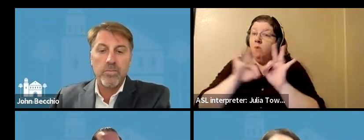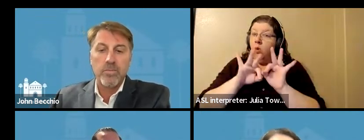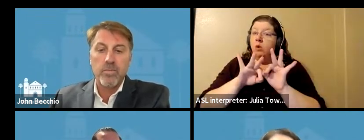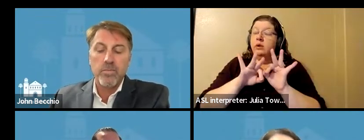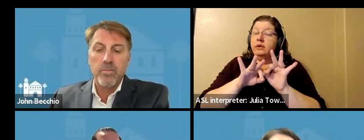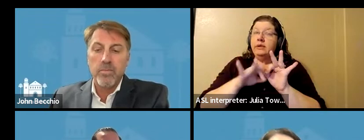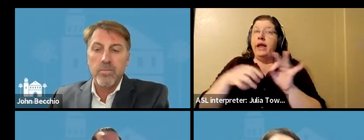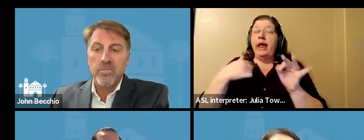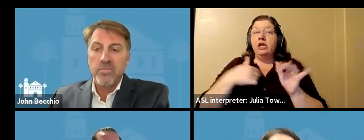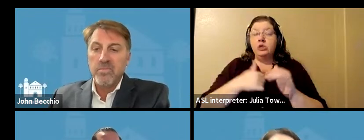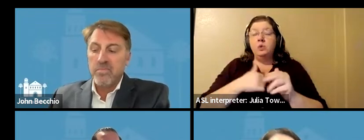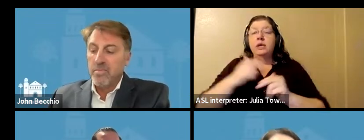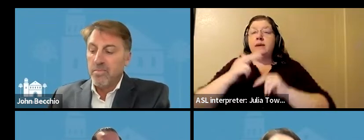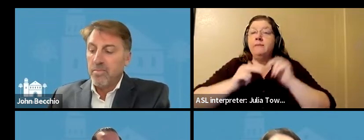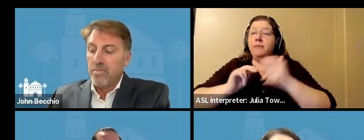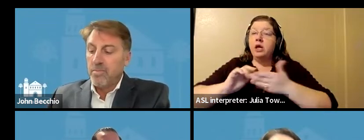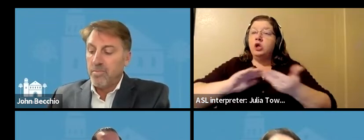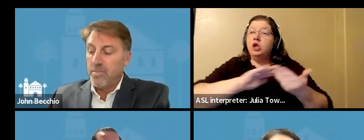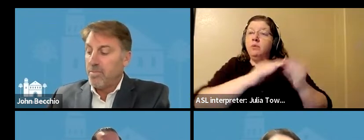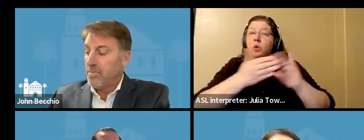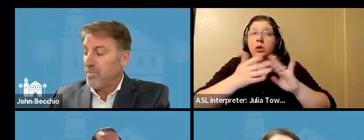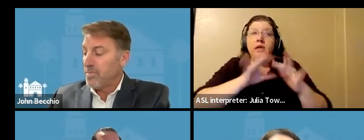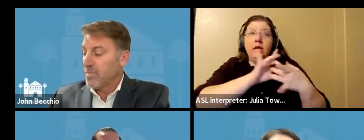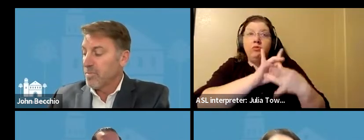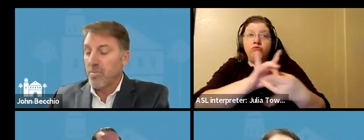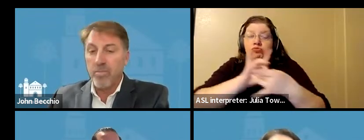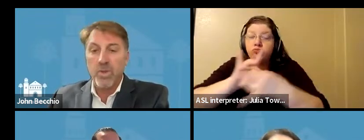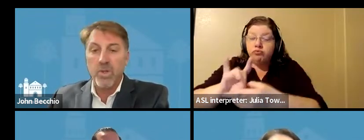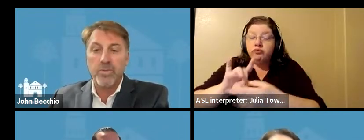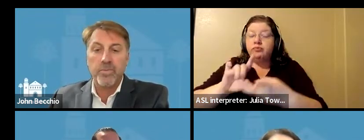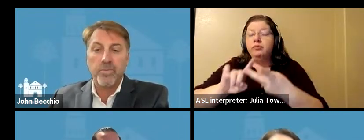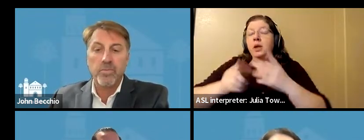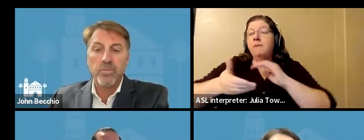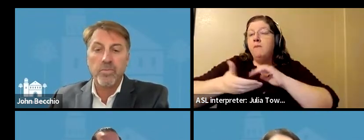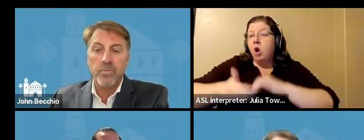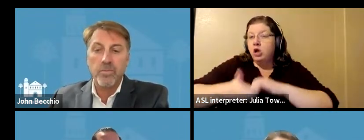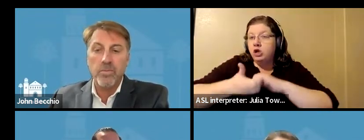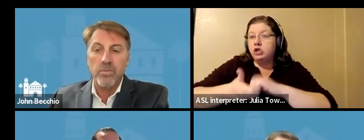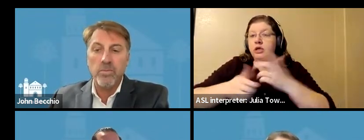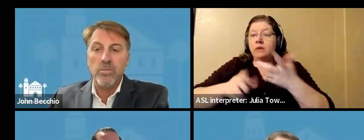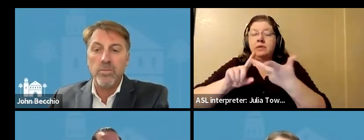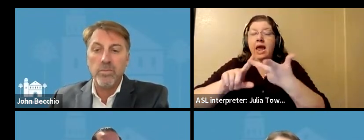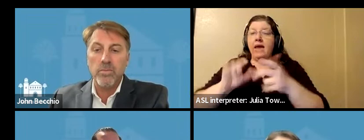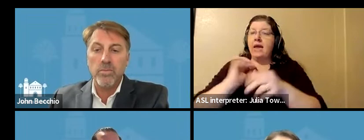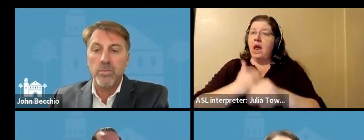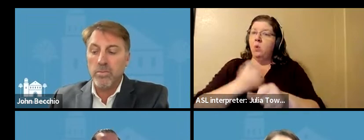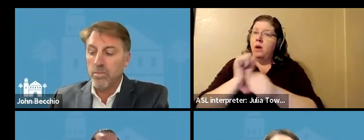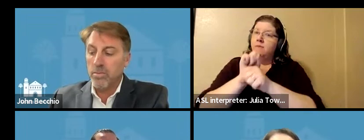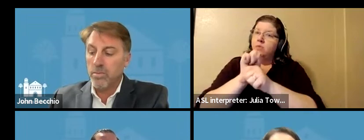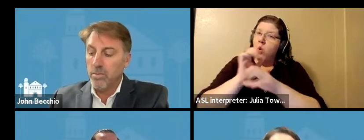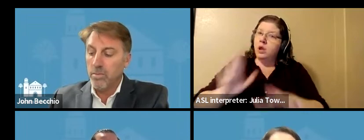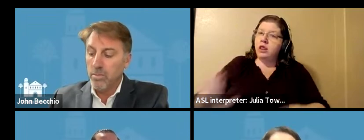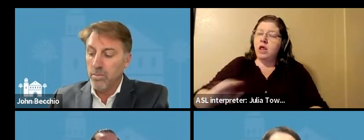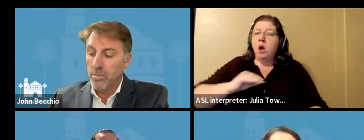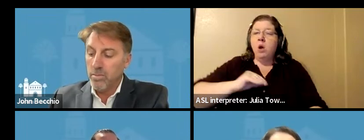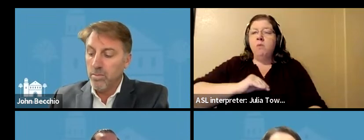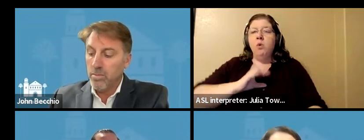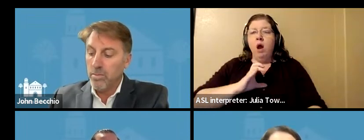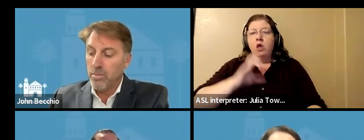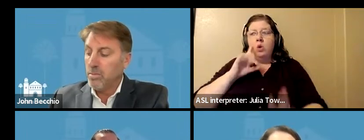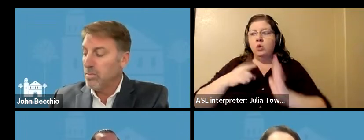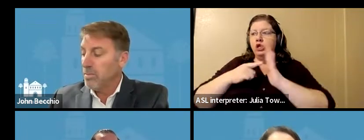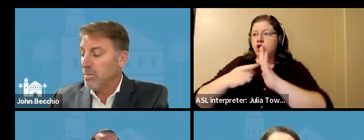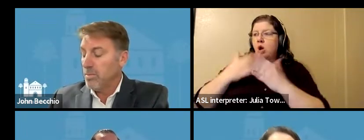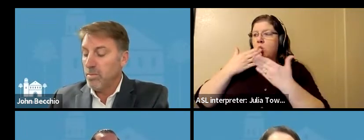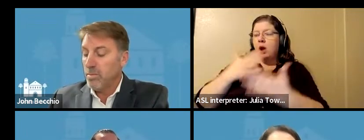build community relations, partnerships, and also our employees, the morale, and that we show appreciation that